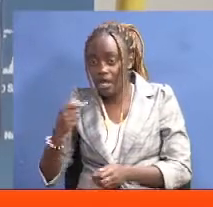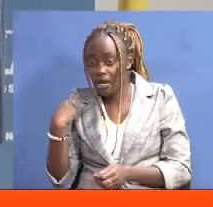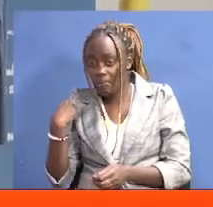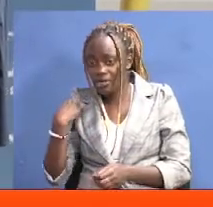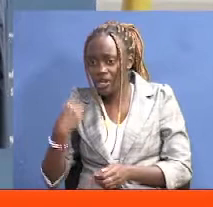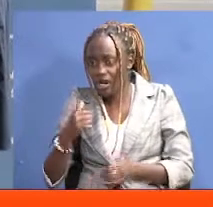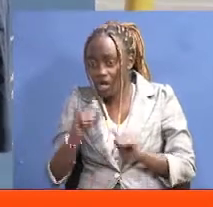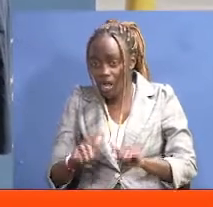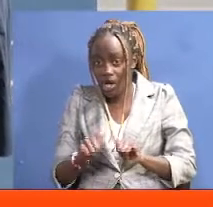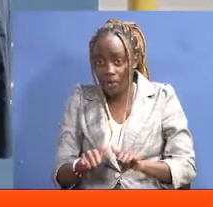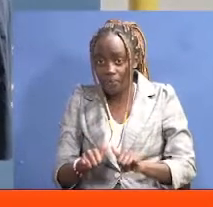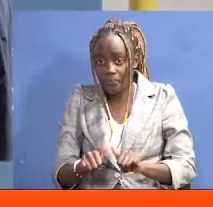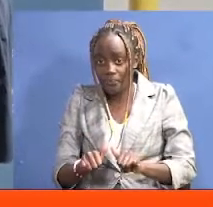to